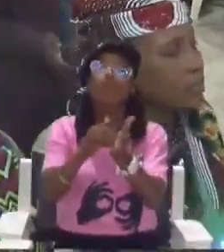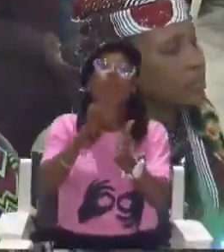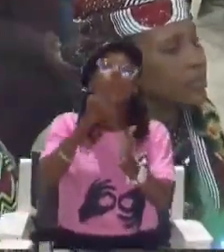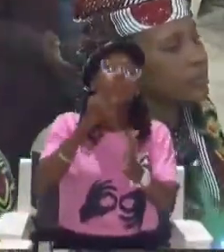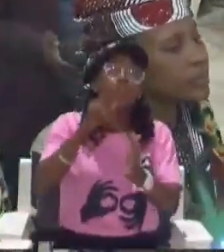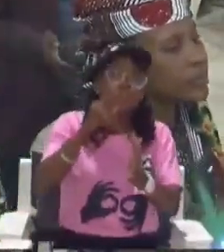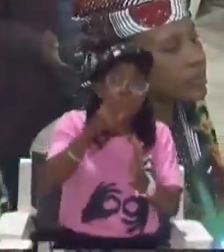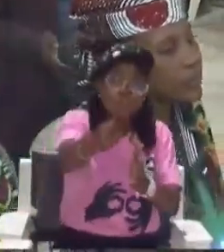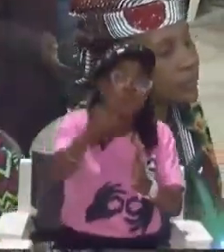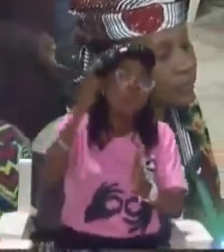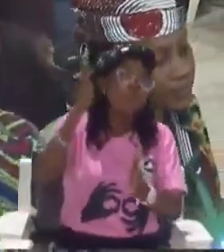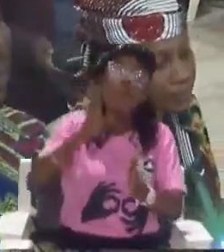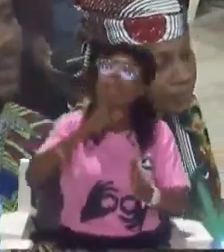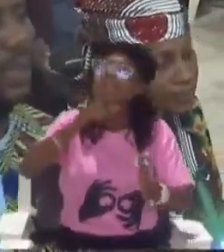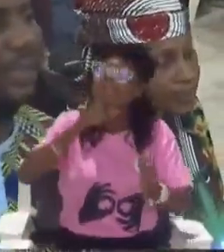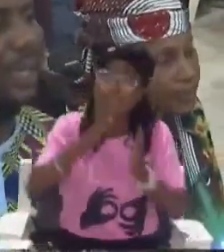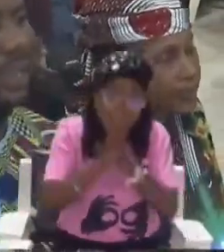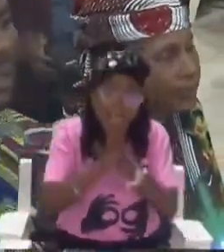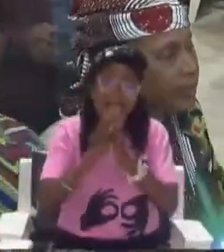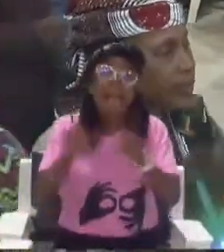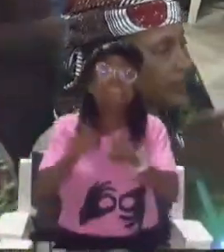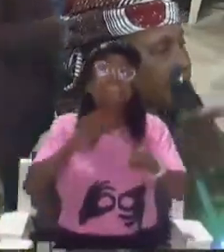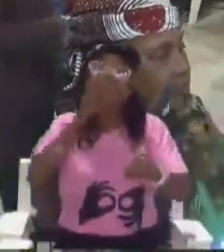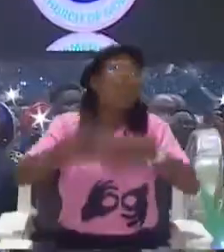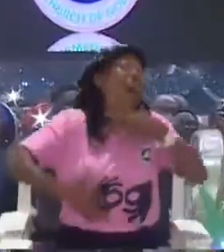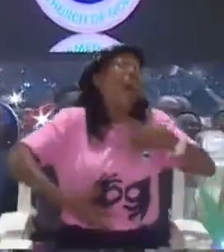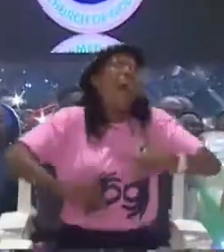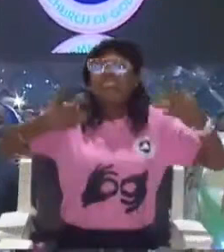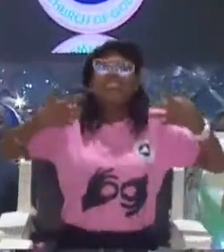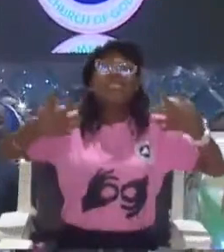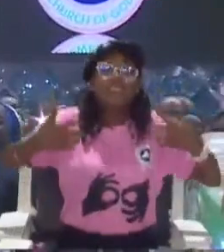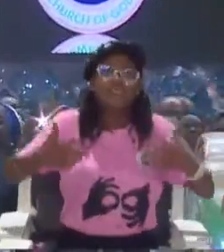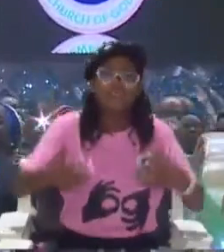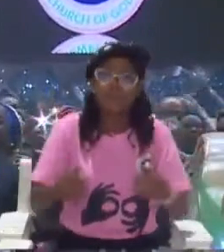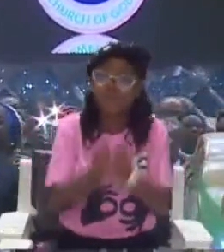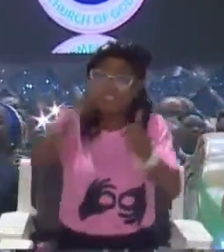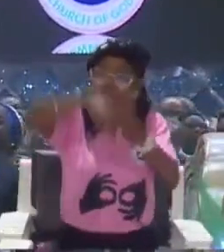you are angry. You will